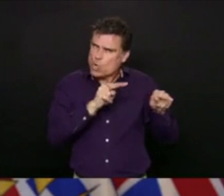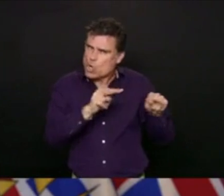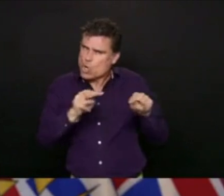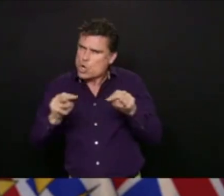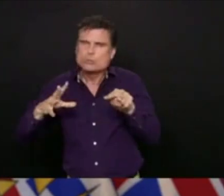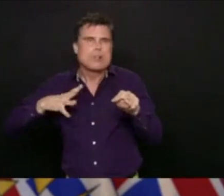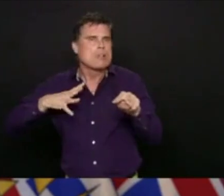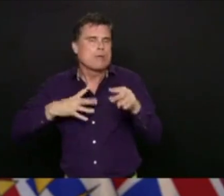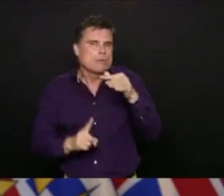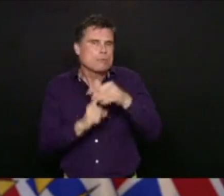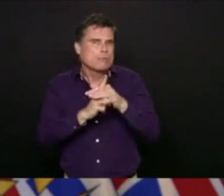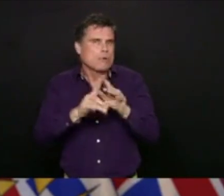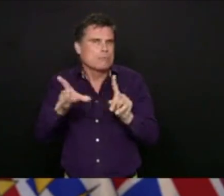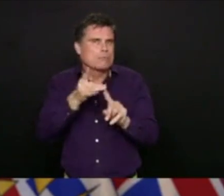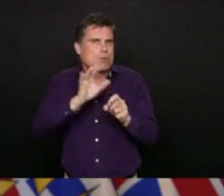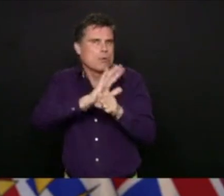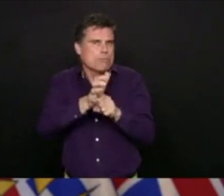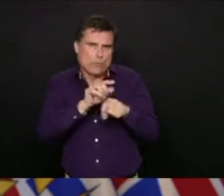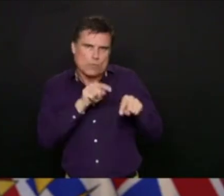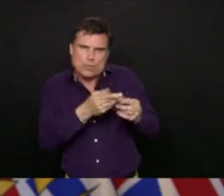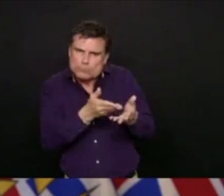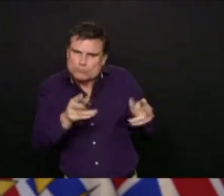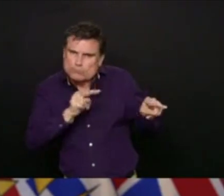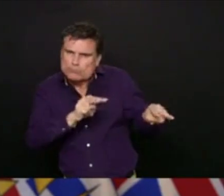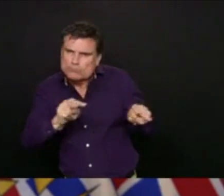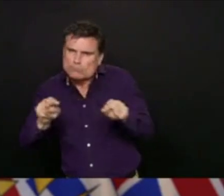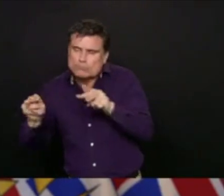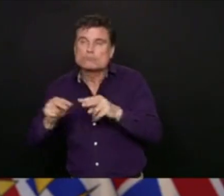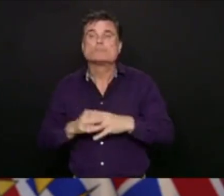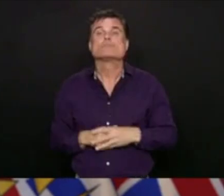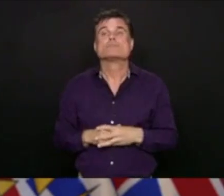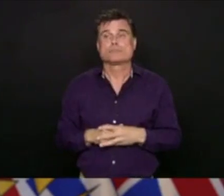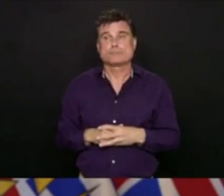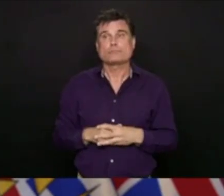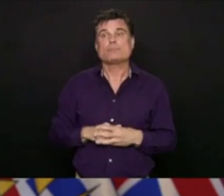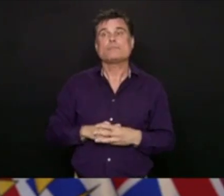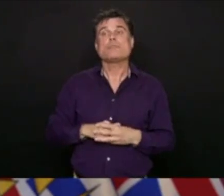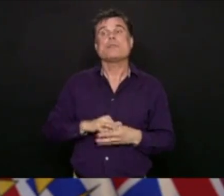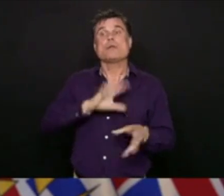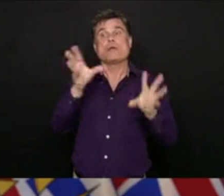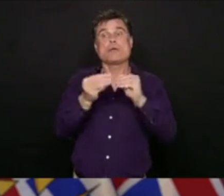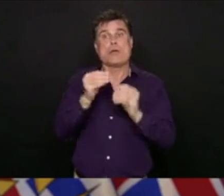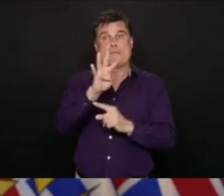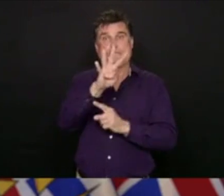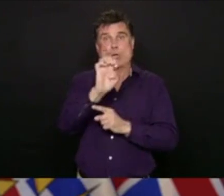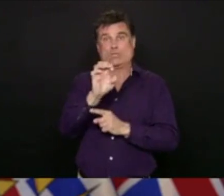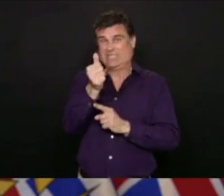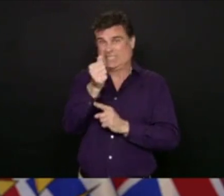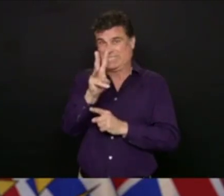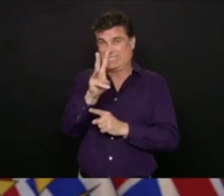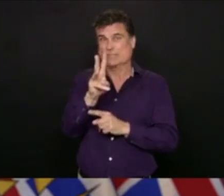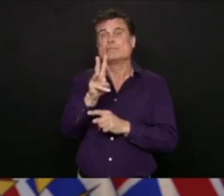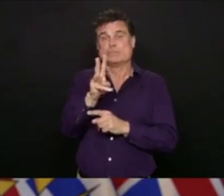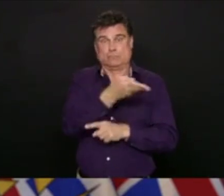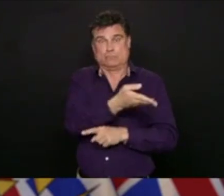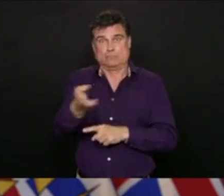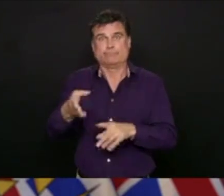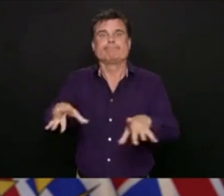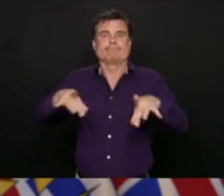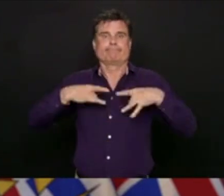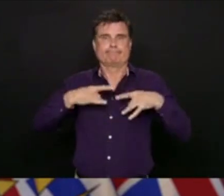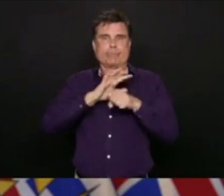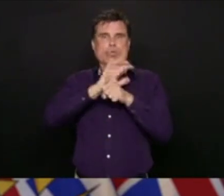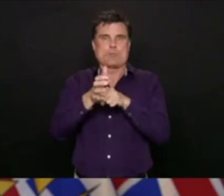That includes 416 cases now associated with long-term care, assisted living, and acute care facilities,